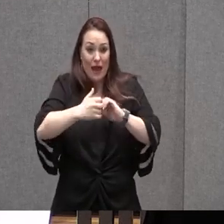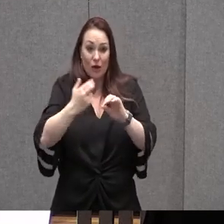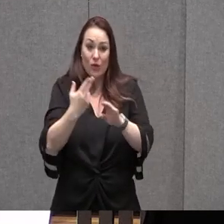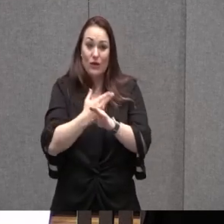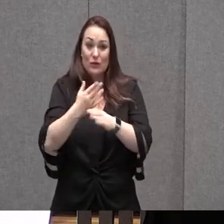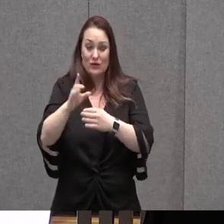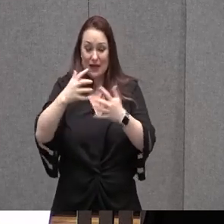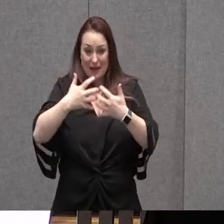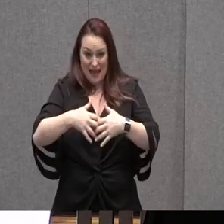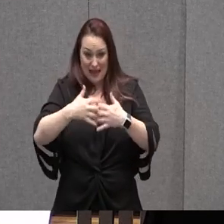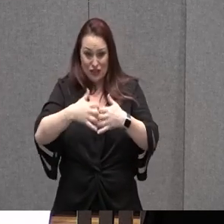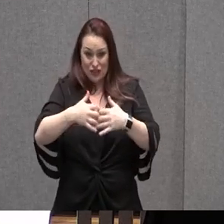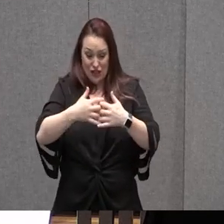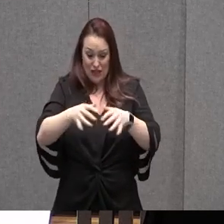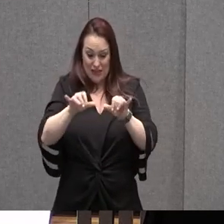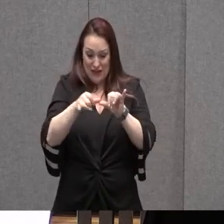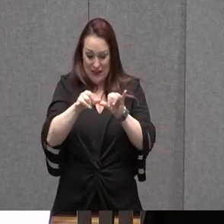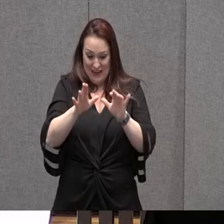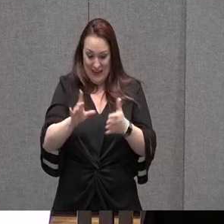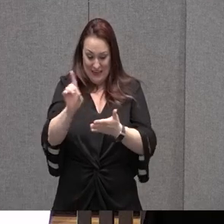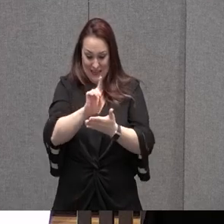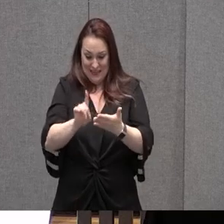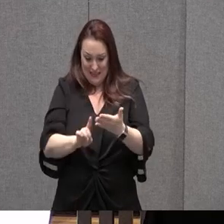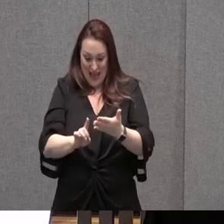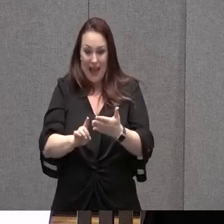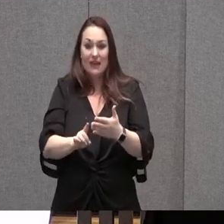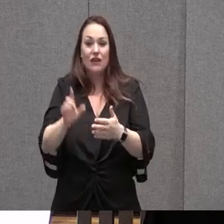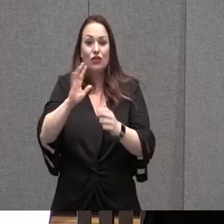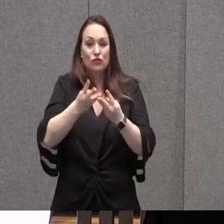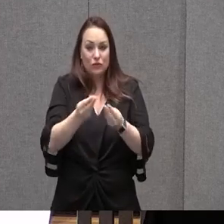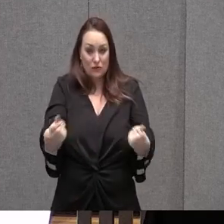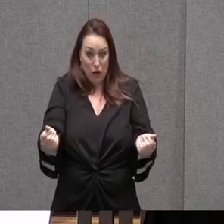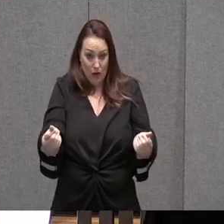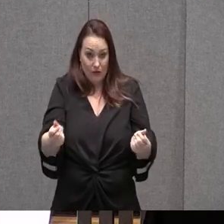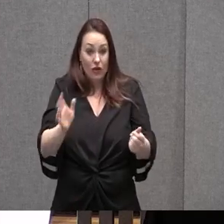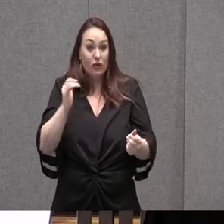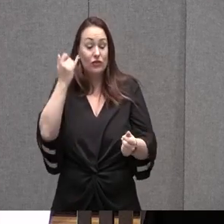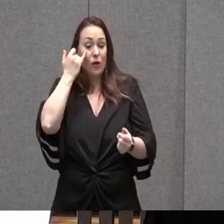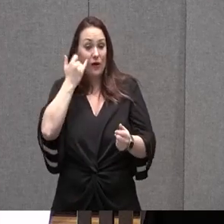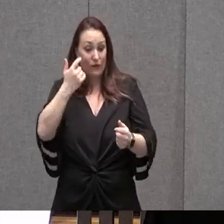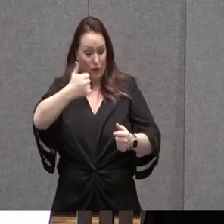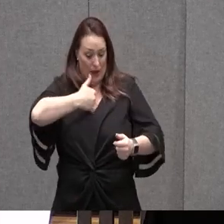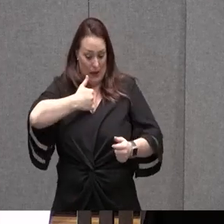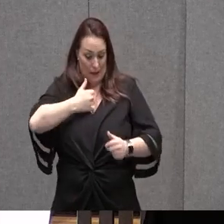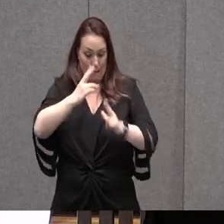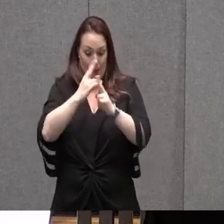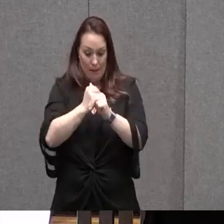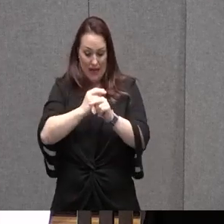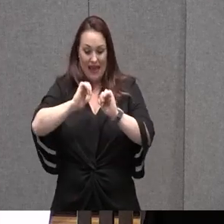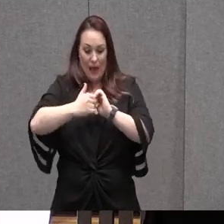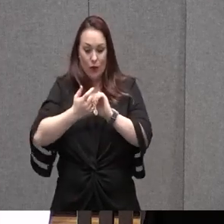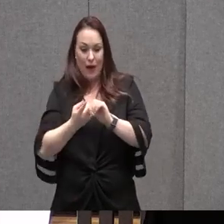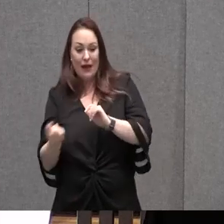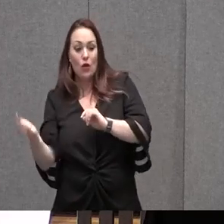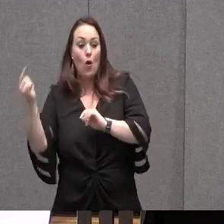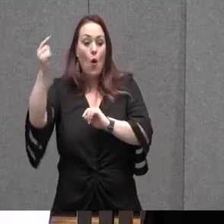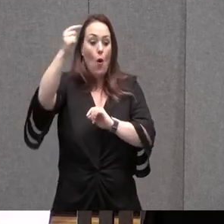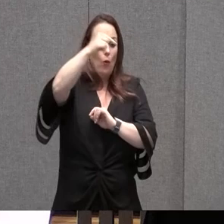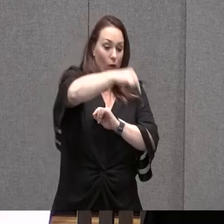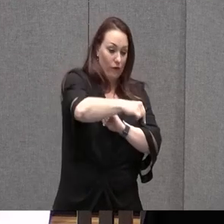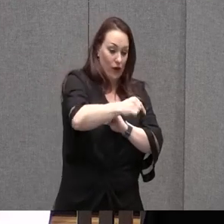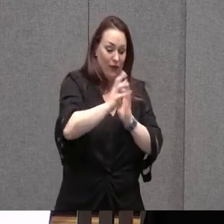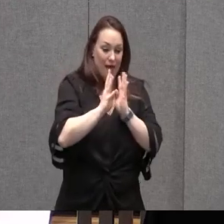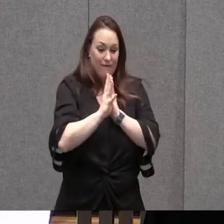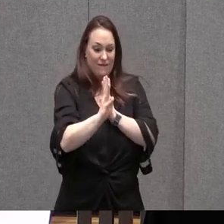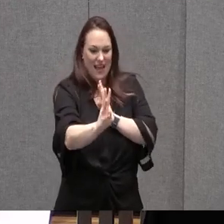to solve a problem? Yeah. So our problem as bunnies is how to get over that fence. Yes.